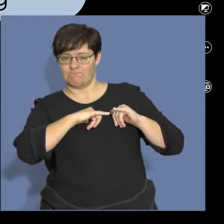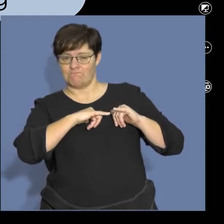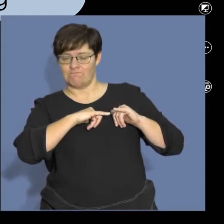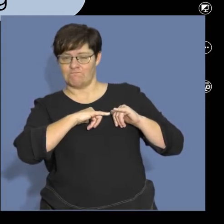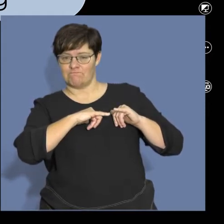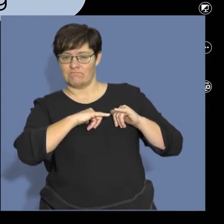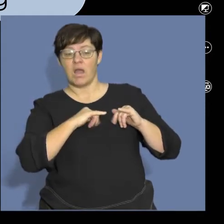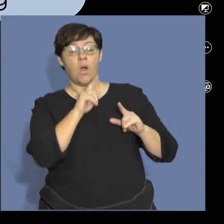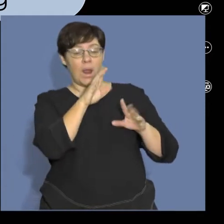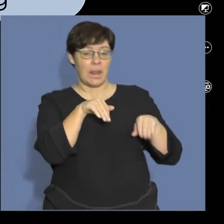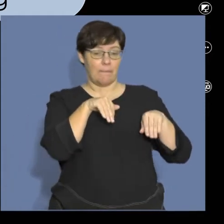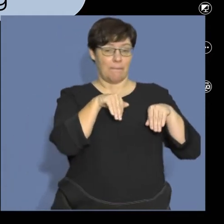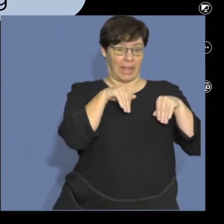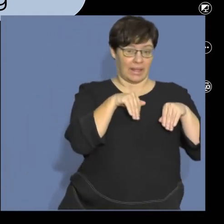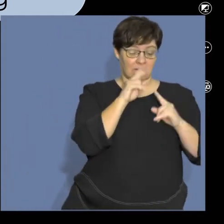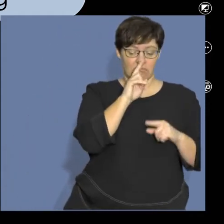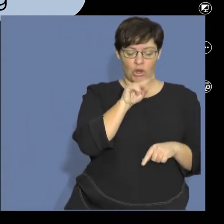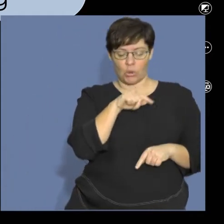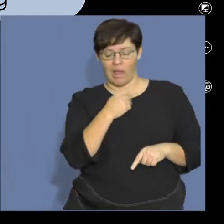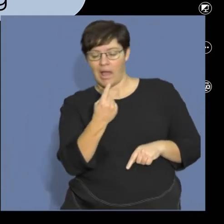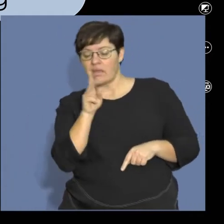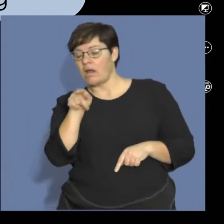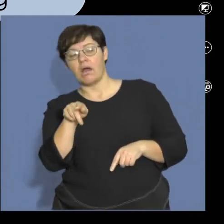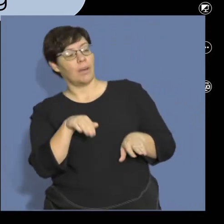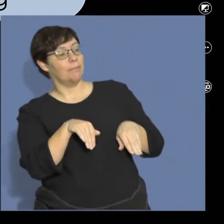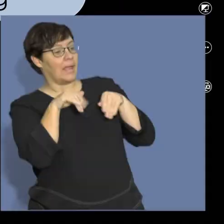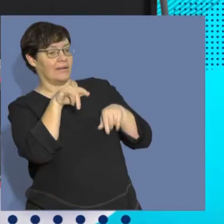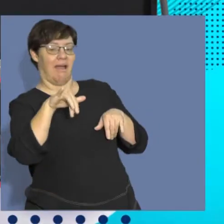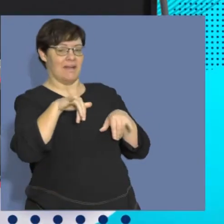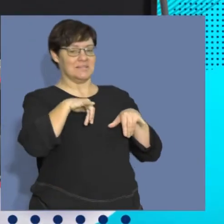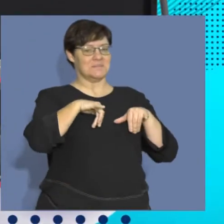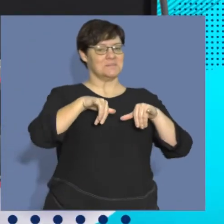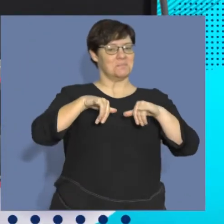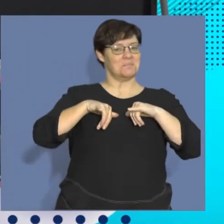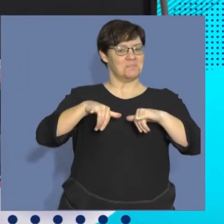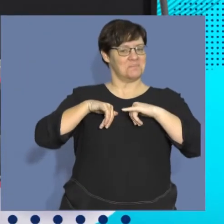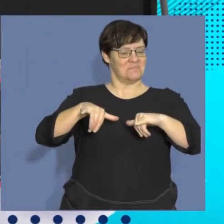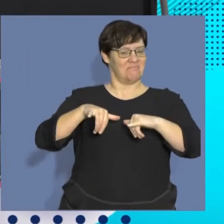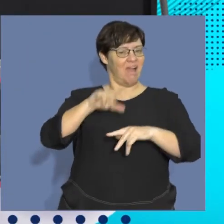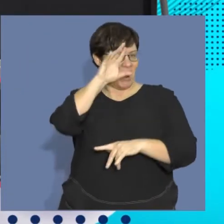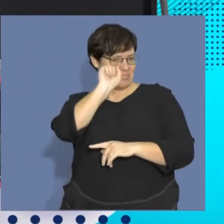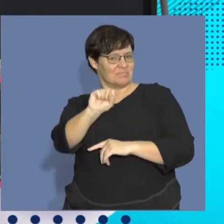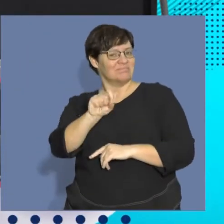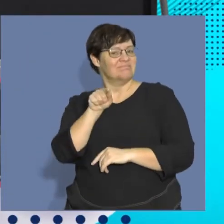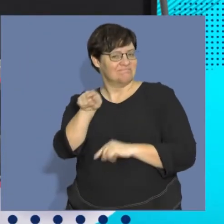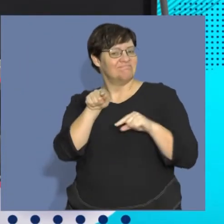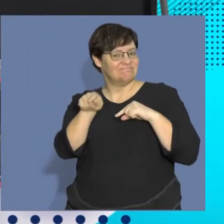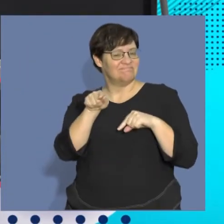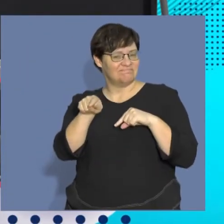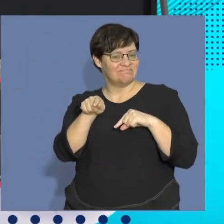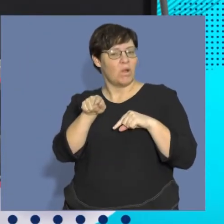One meerkat must be able to look at another meerkat and recognize each